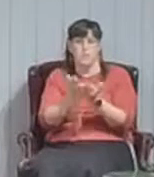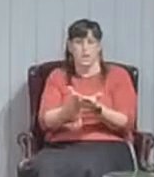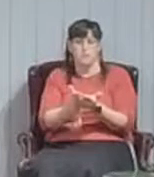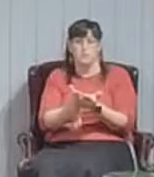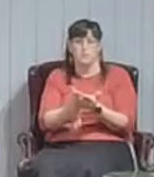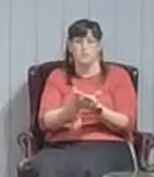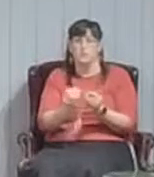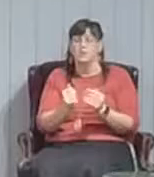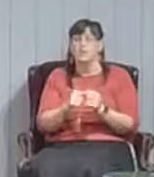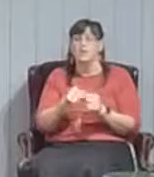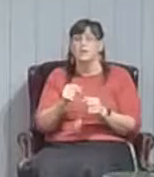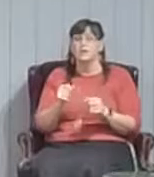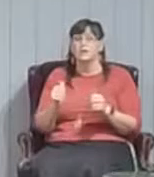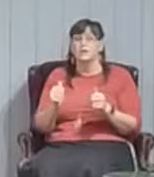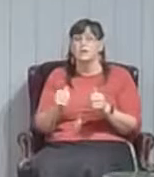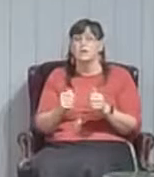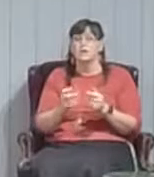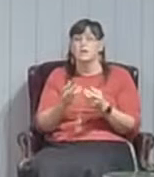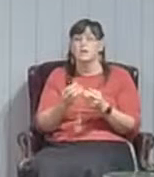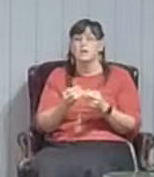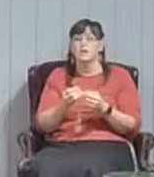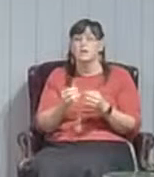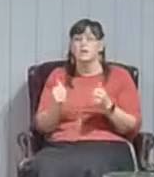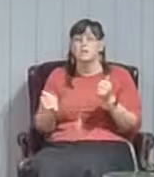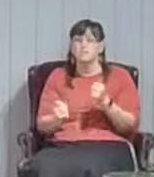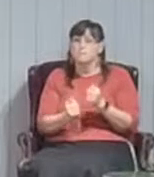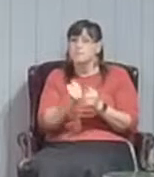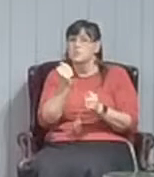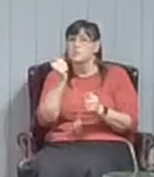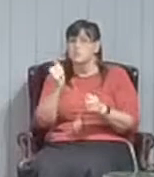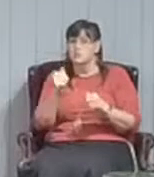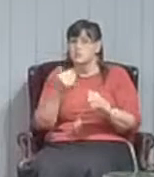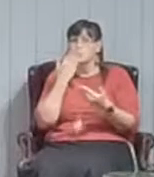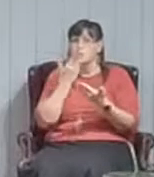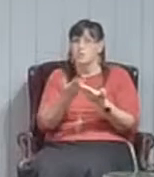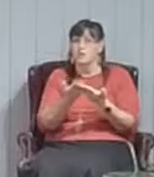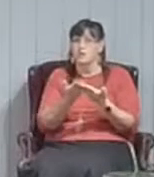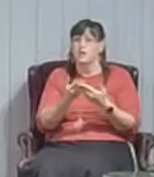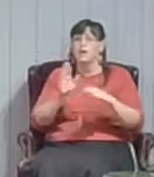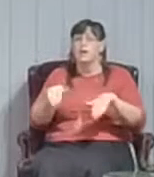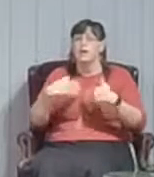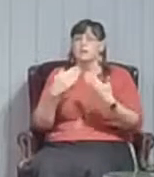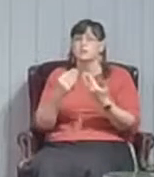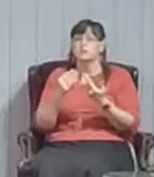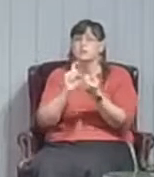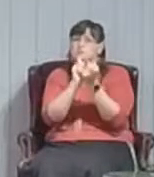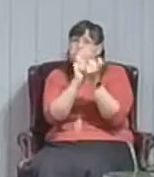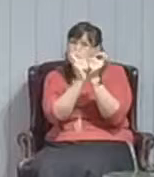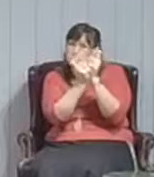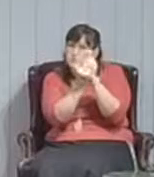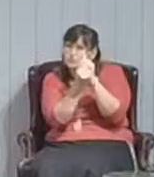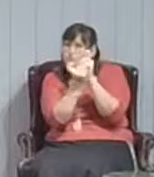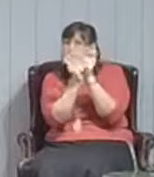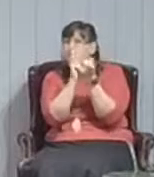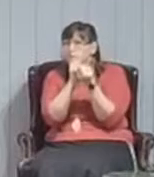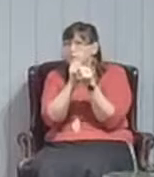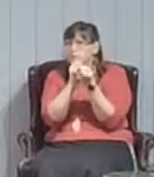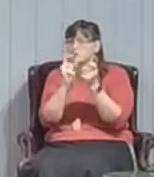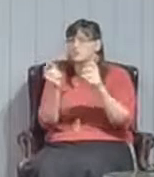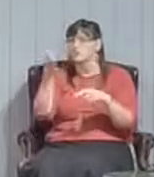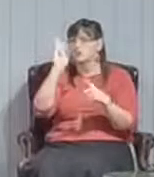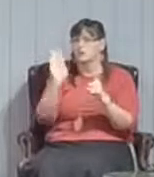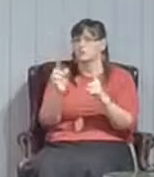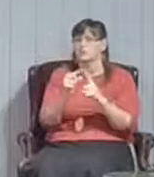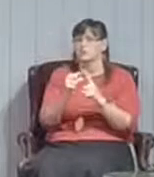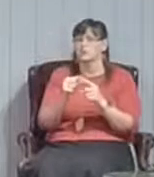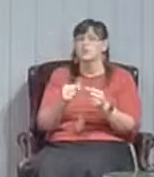especially well how to misuse the Word of God. to twist it and